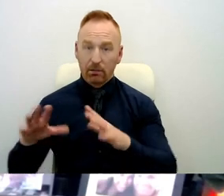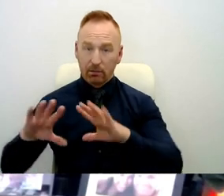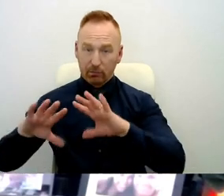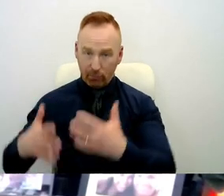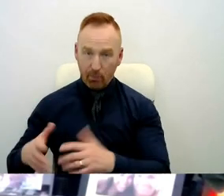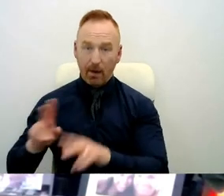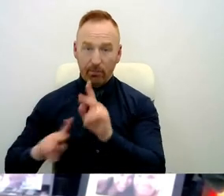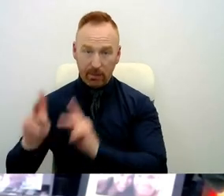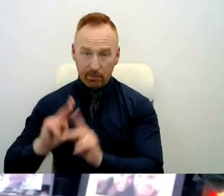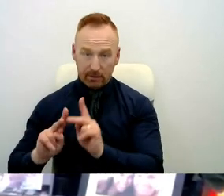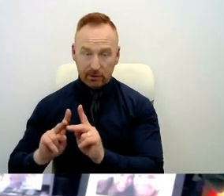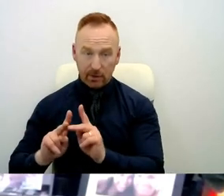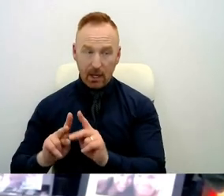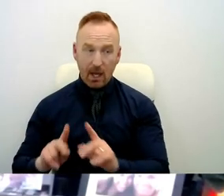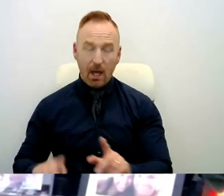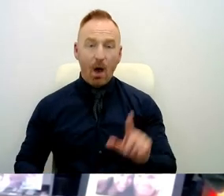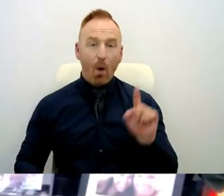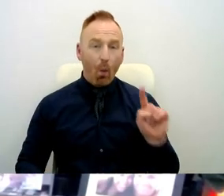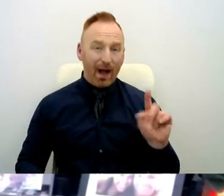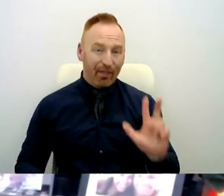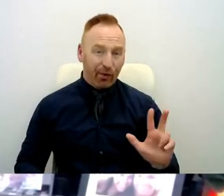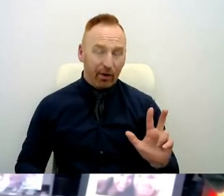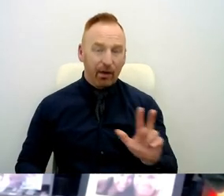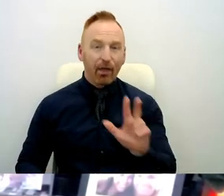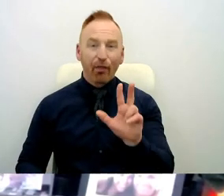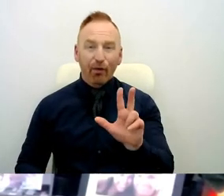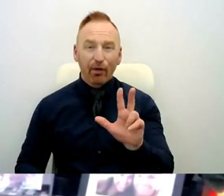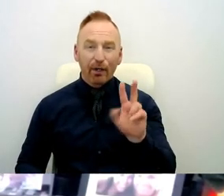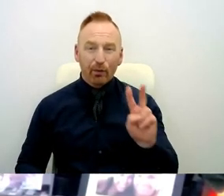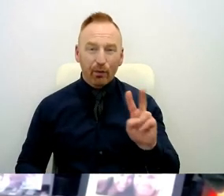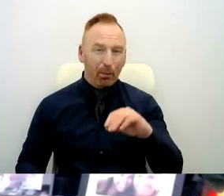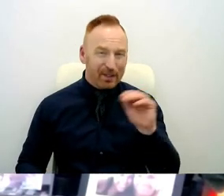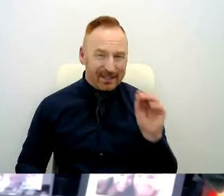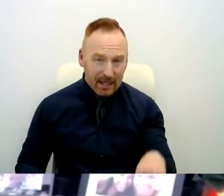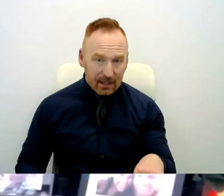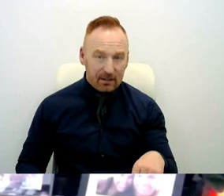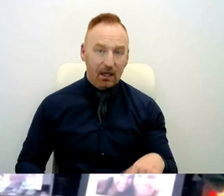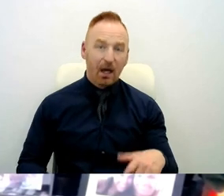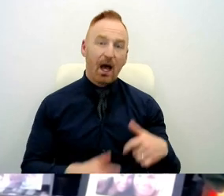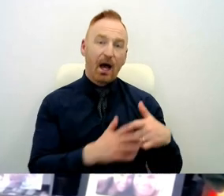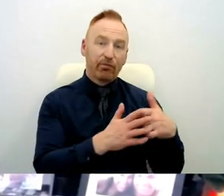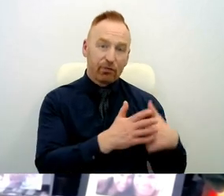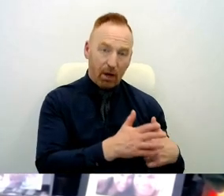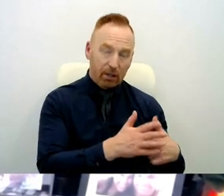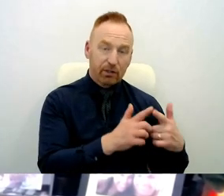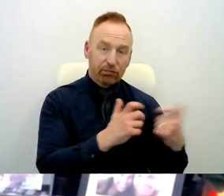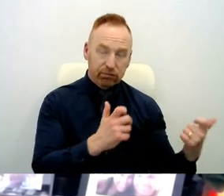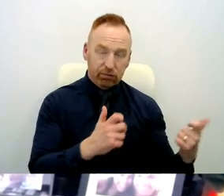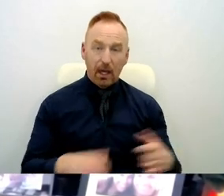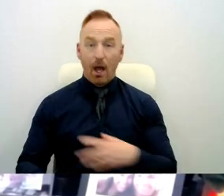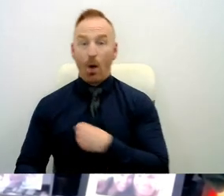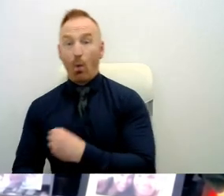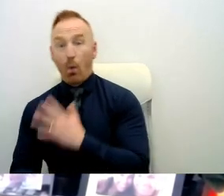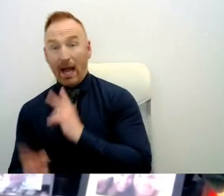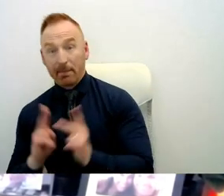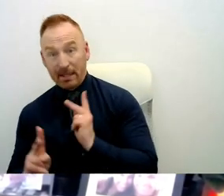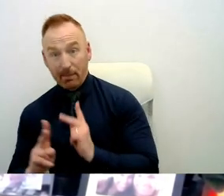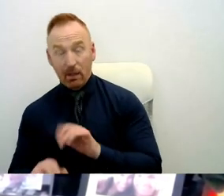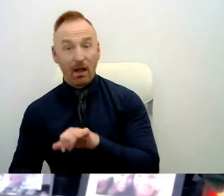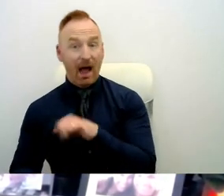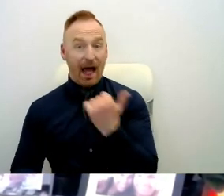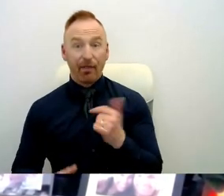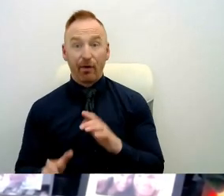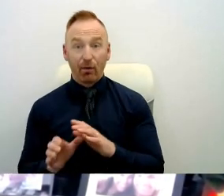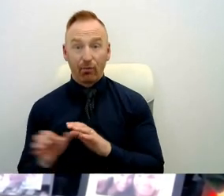they represented almost one-third, 32% of all the charges in the charge data set. White people and other racialized groups, though,